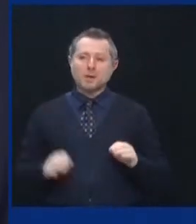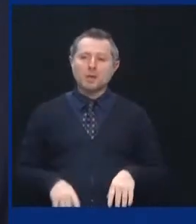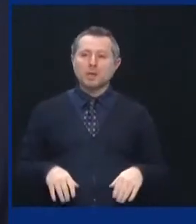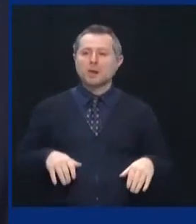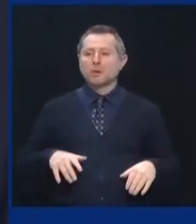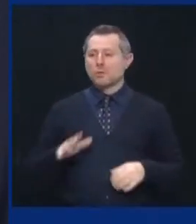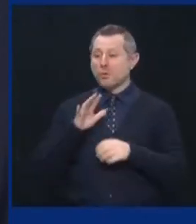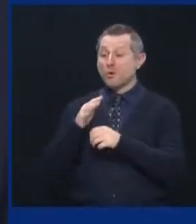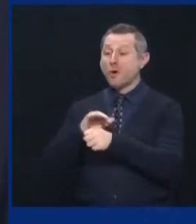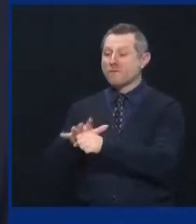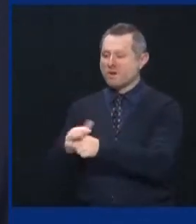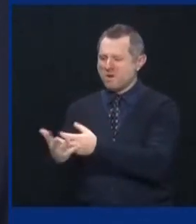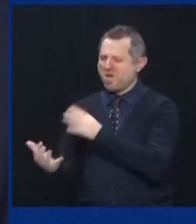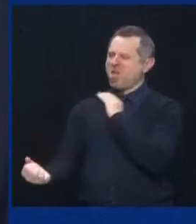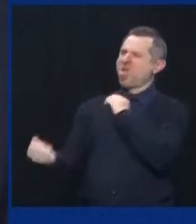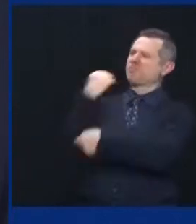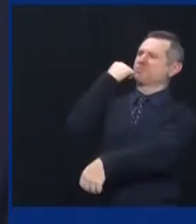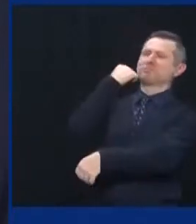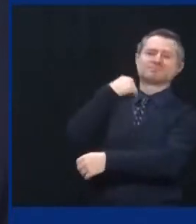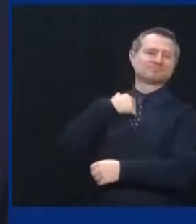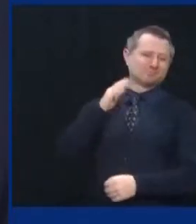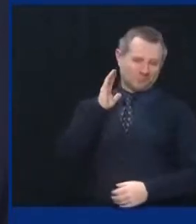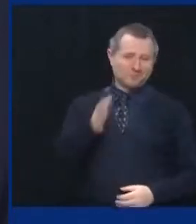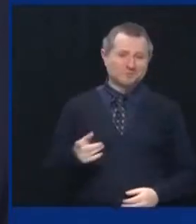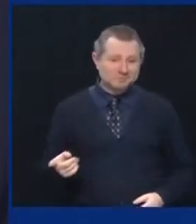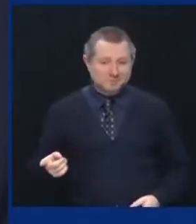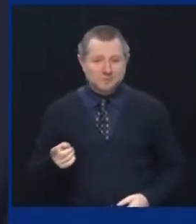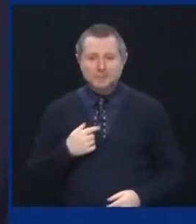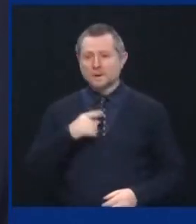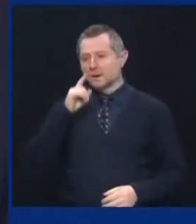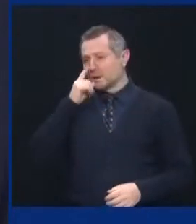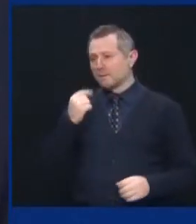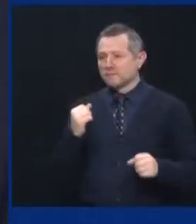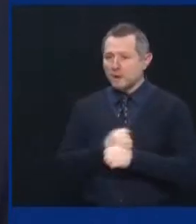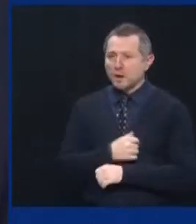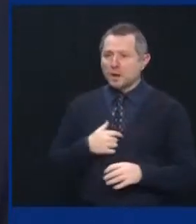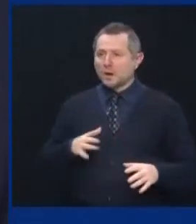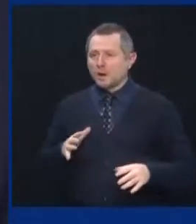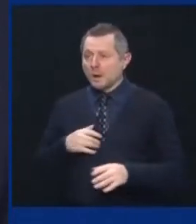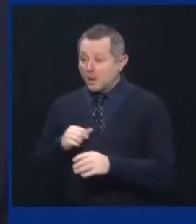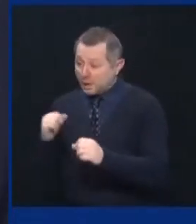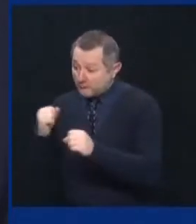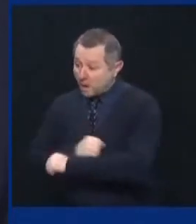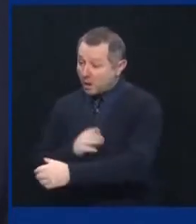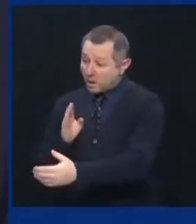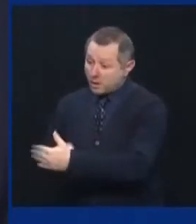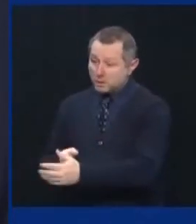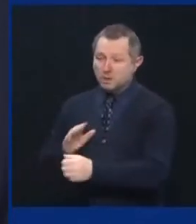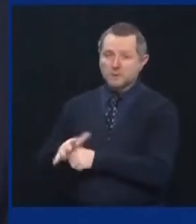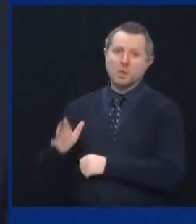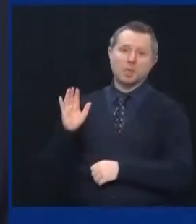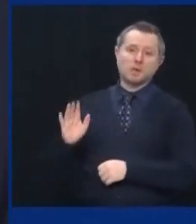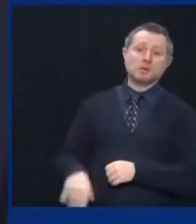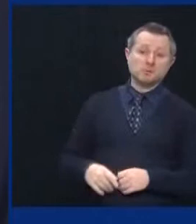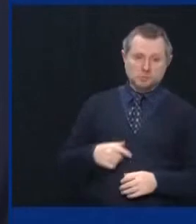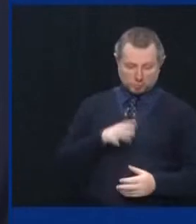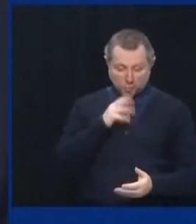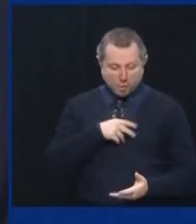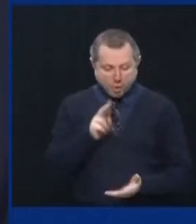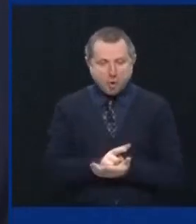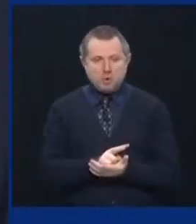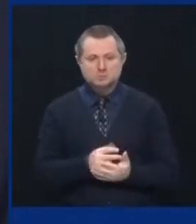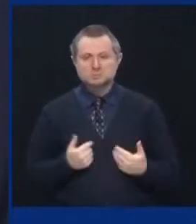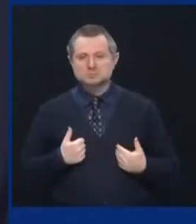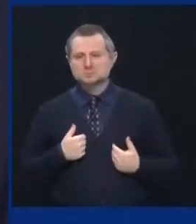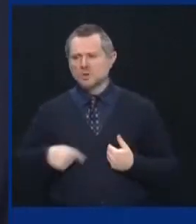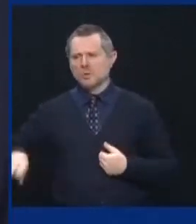works. Well, I'm too tired to fight. Okay, then you lose. And COVID is not fatigued.